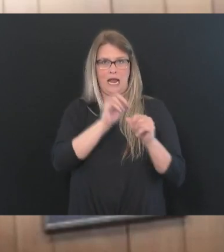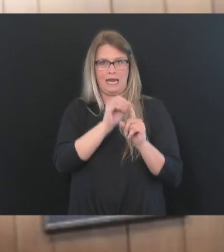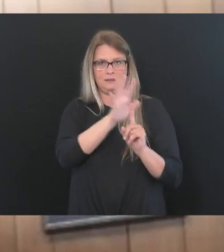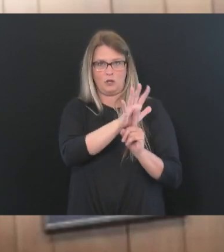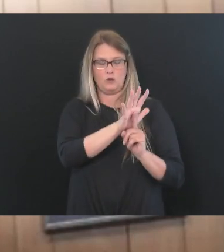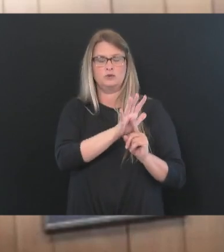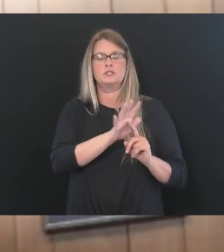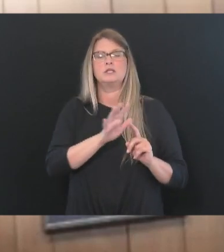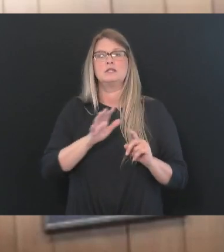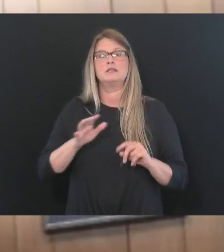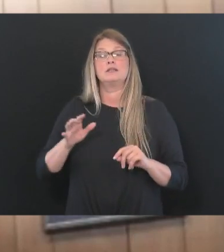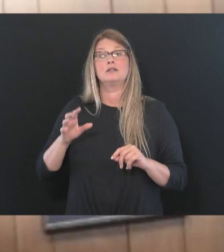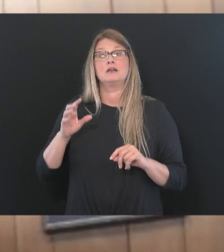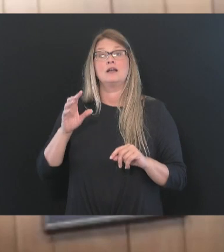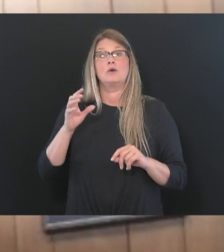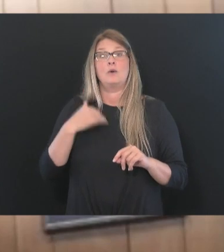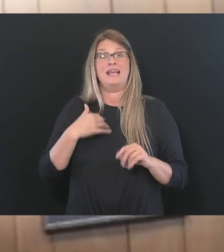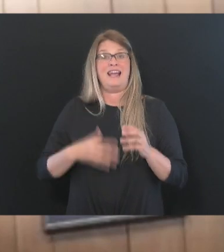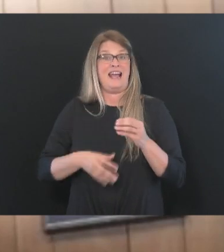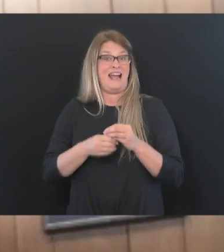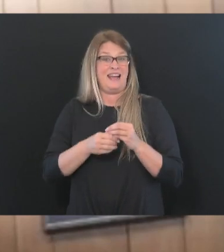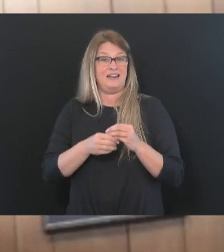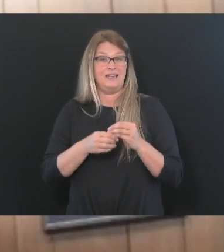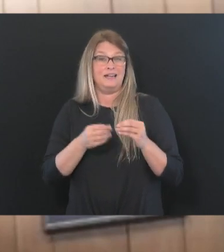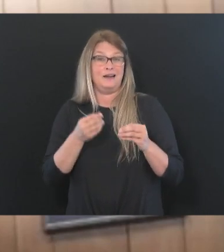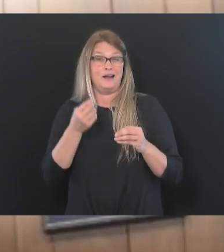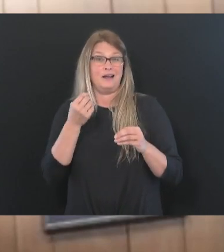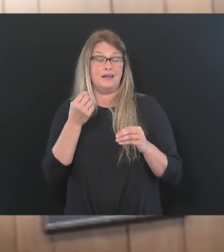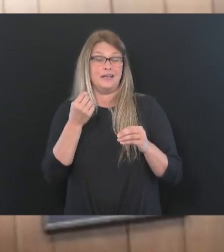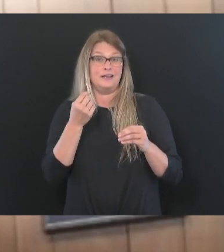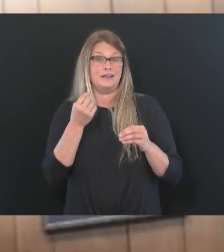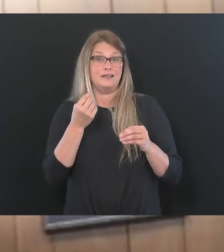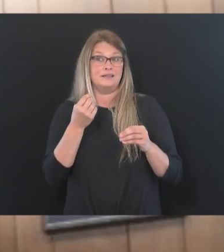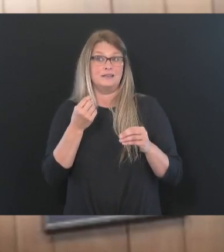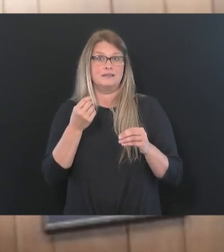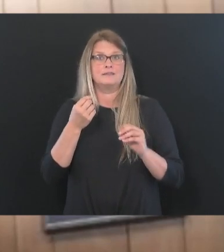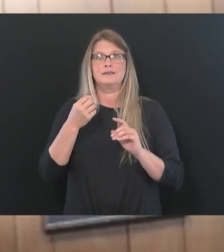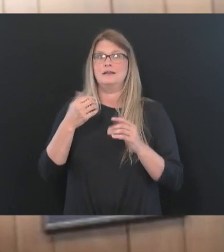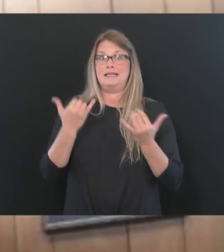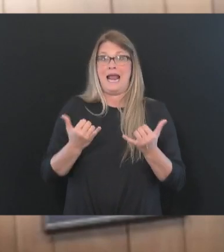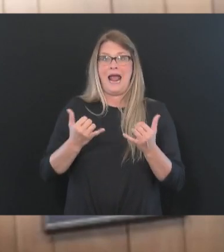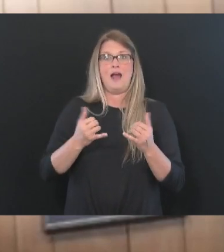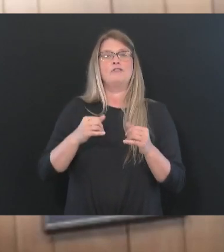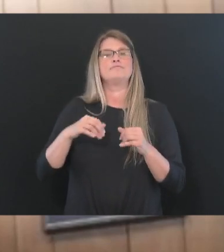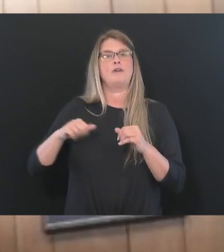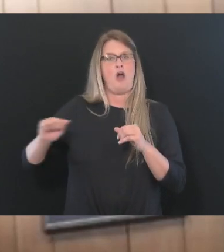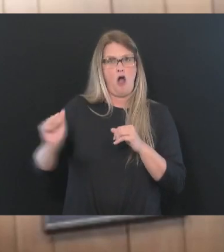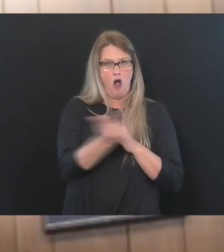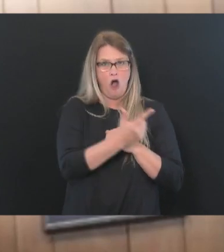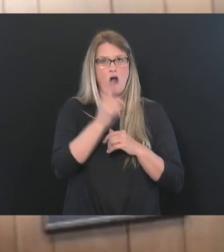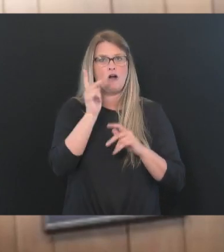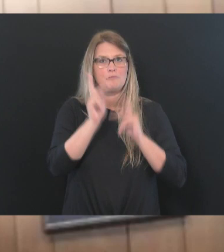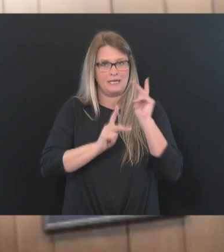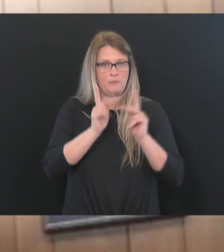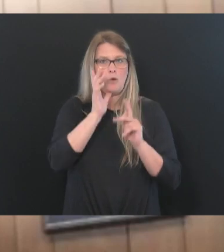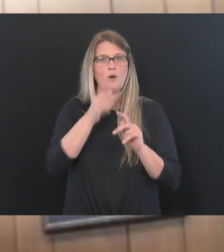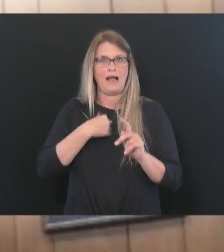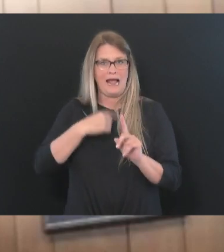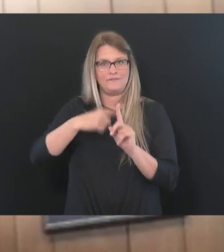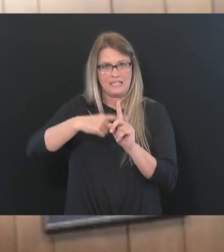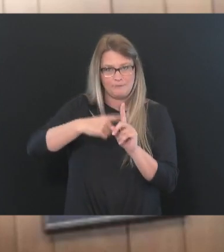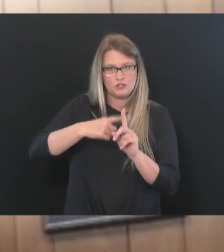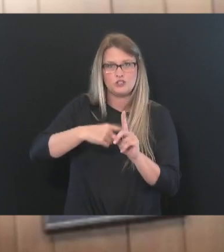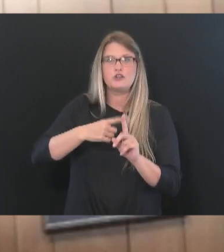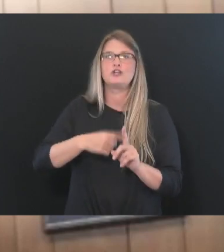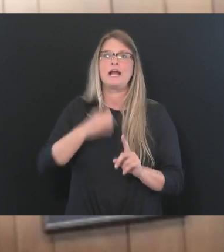personnel also added an extra layer with taking temperatures as well as doing some surveillance questions. And I think